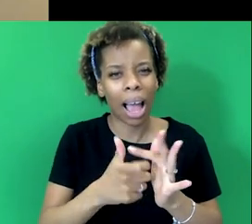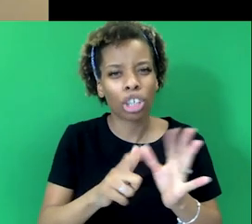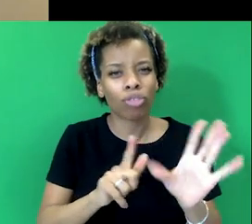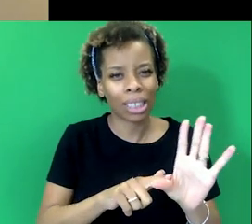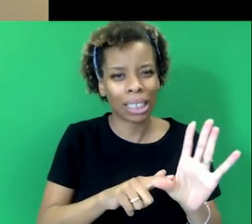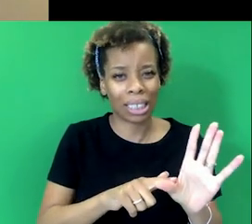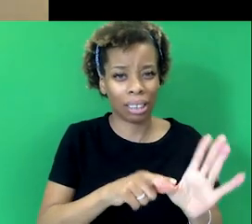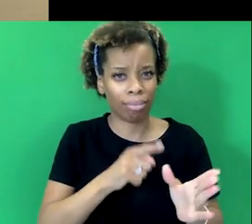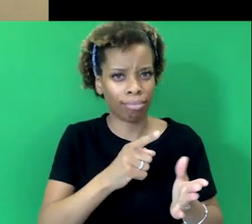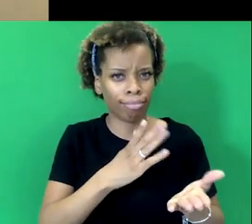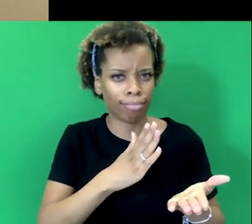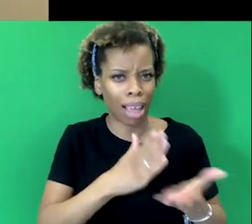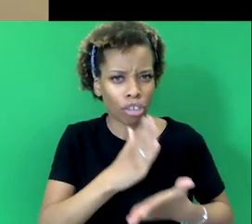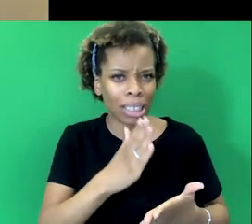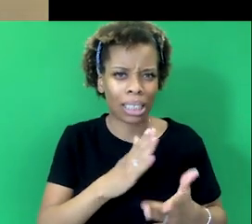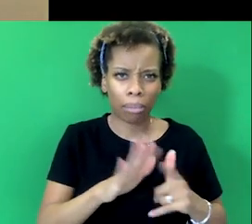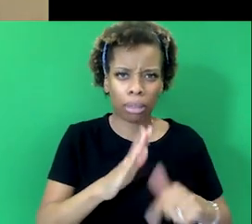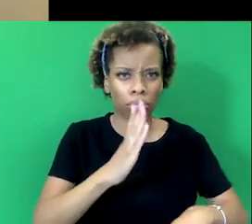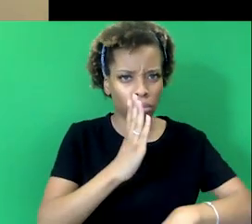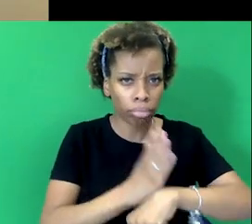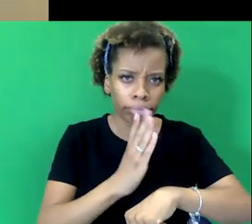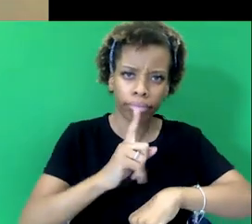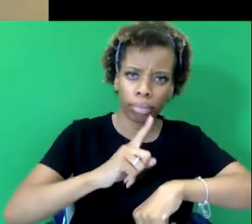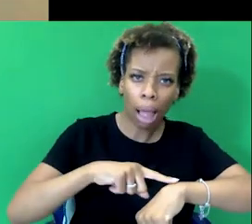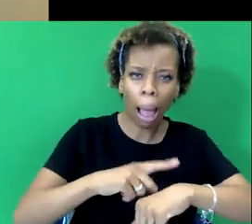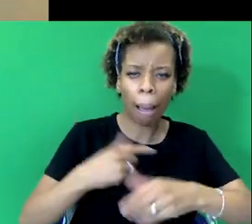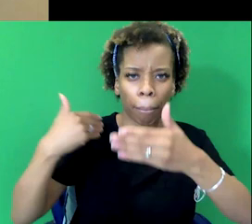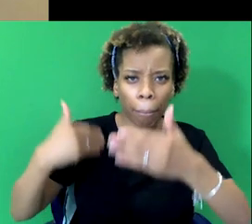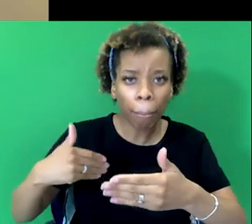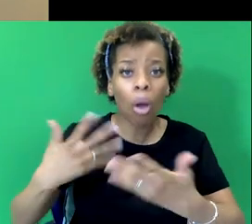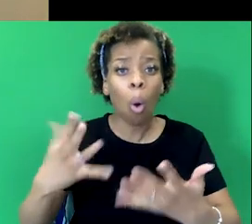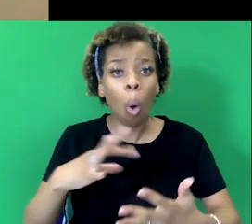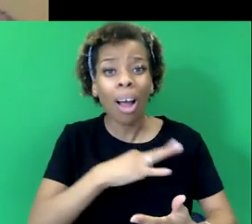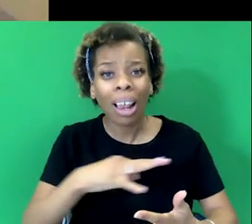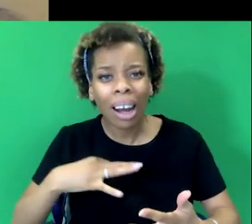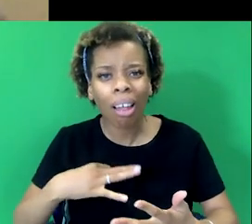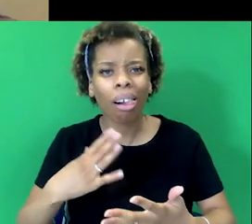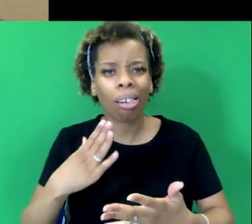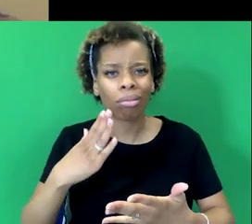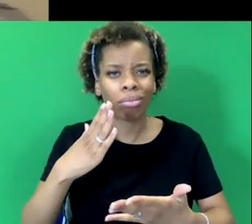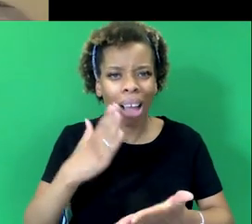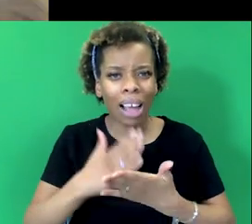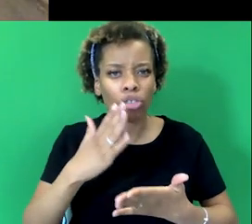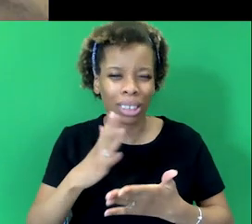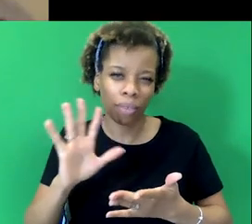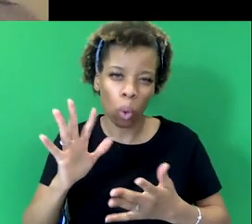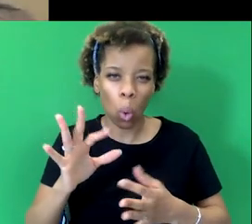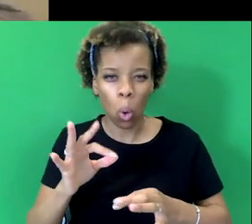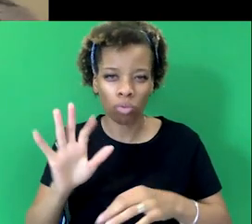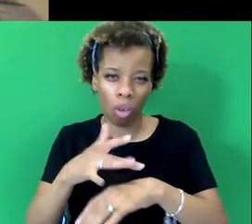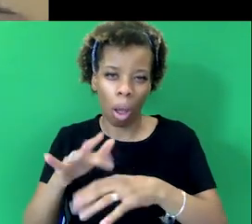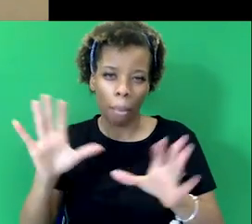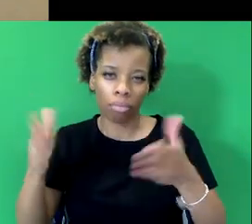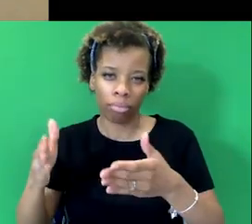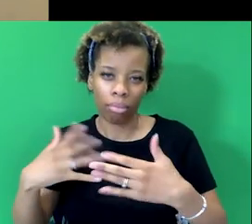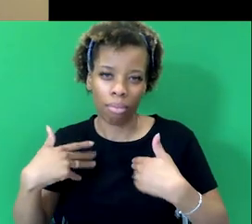of accuracy, historical accuracy, clinical accuracy, if you're making a medical drama. Beyond that, as a starting